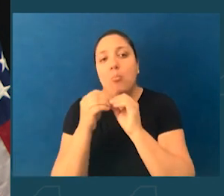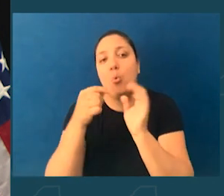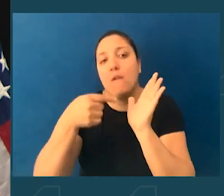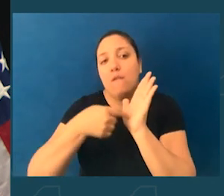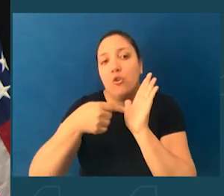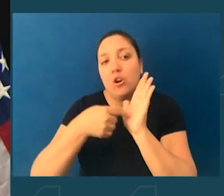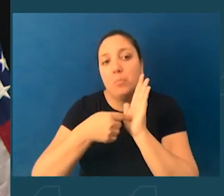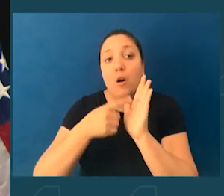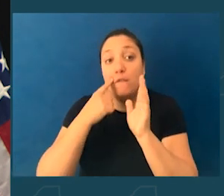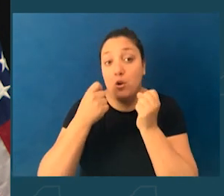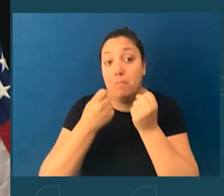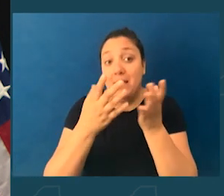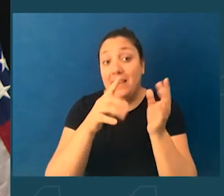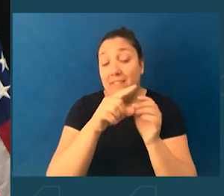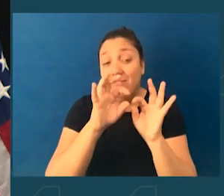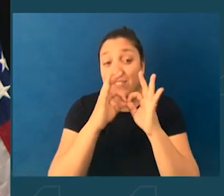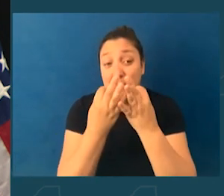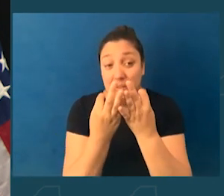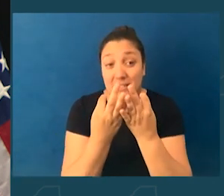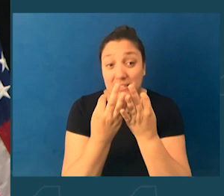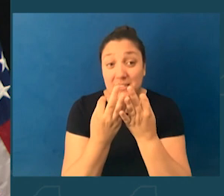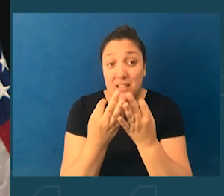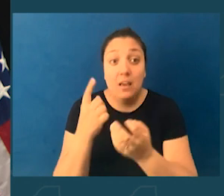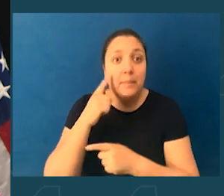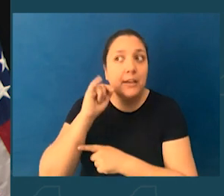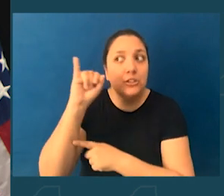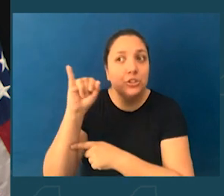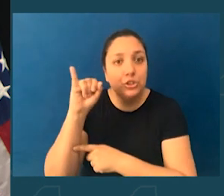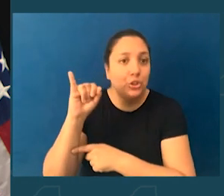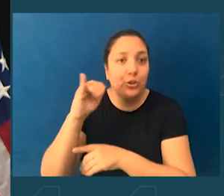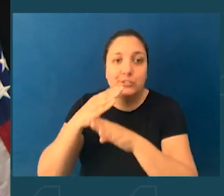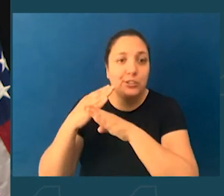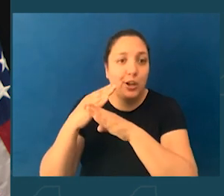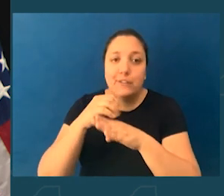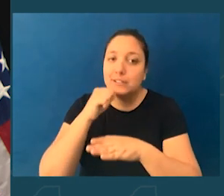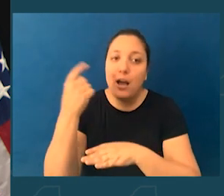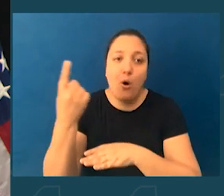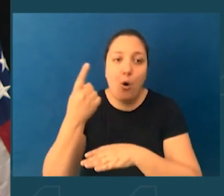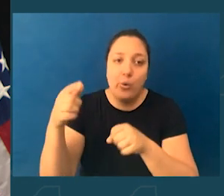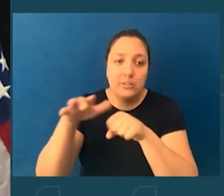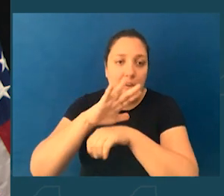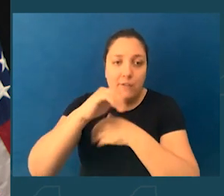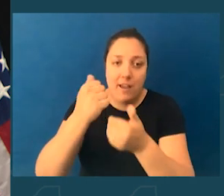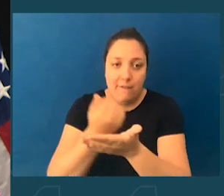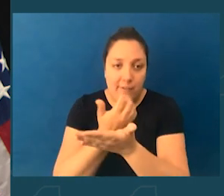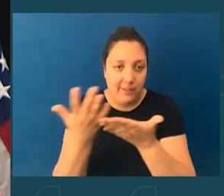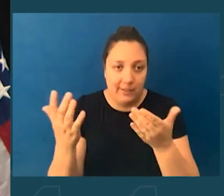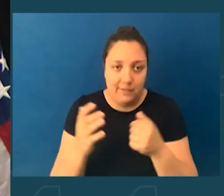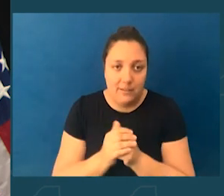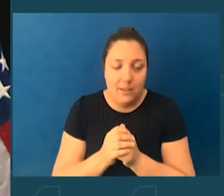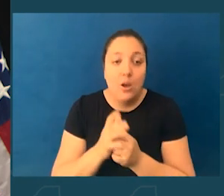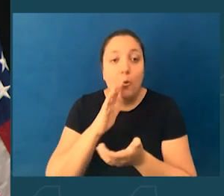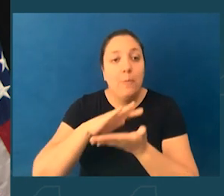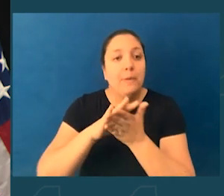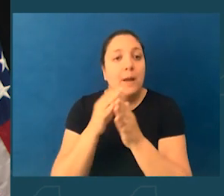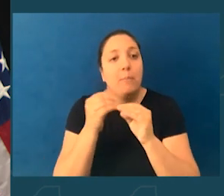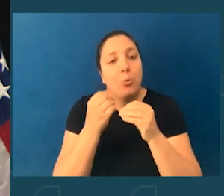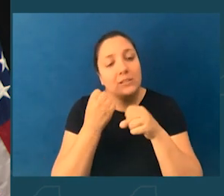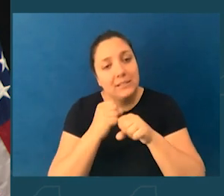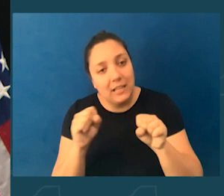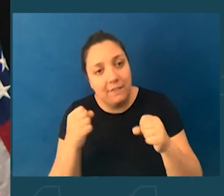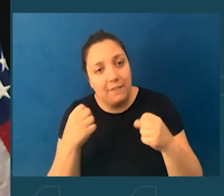families by closing critical gaps in insurance coverages. Our communities will be safer, healthier, and more prosperous because